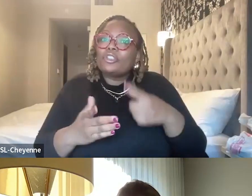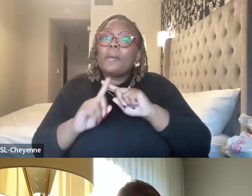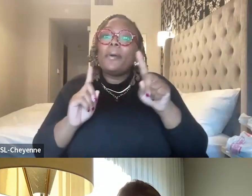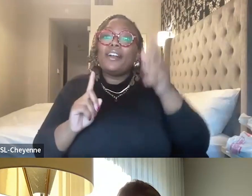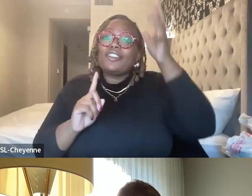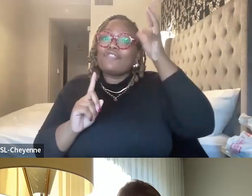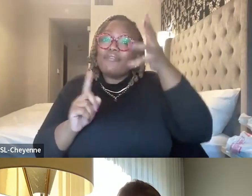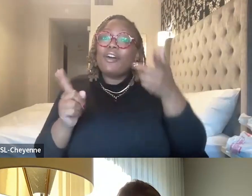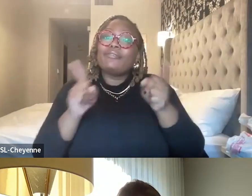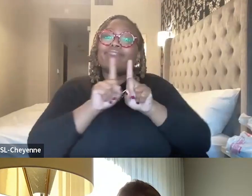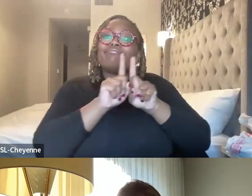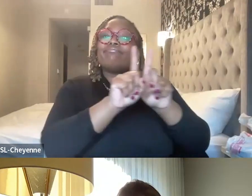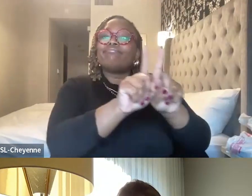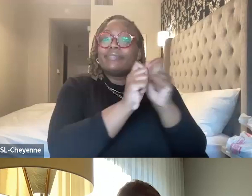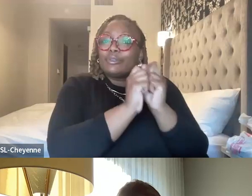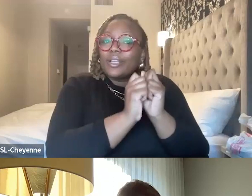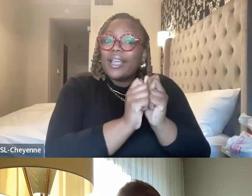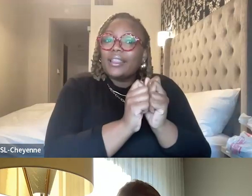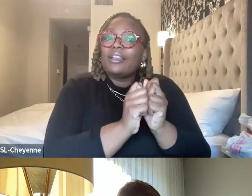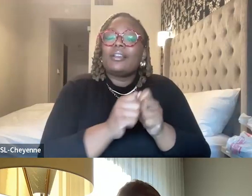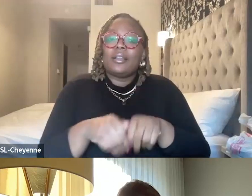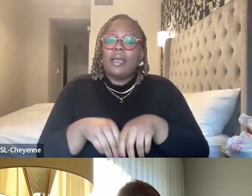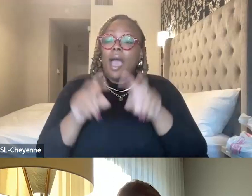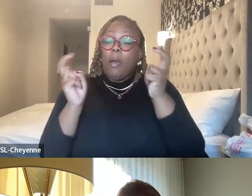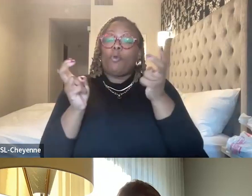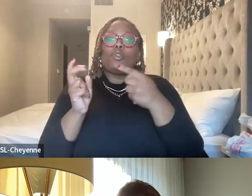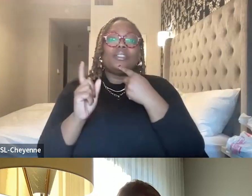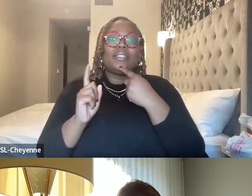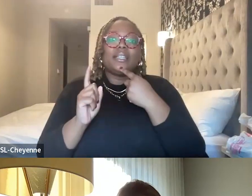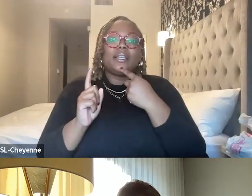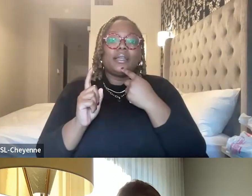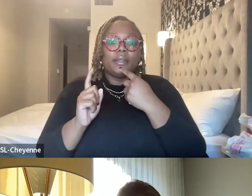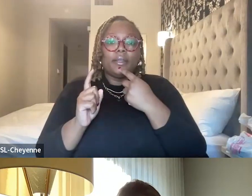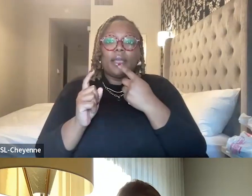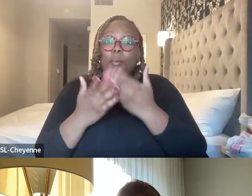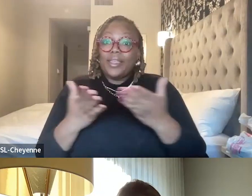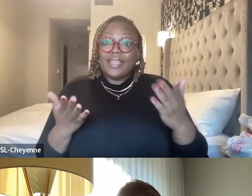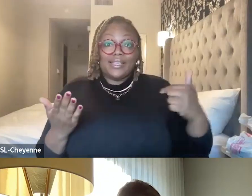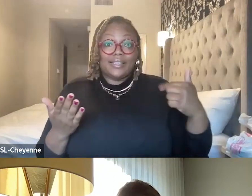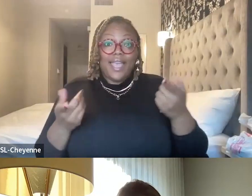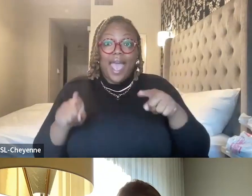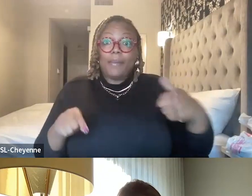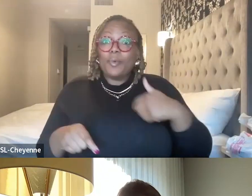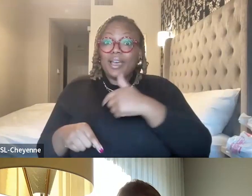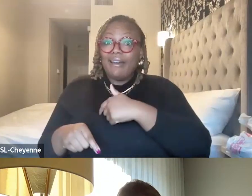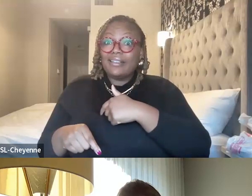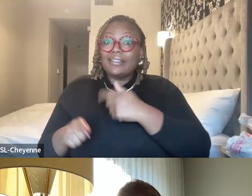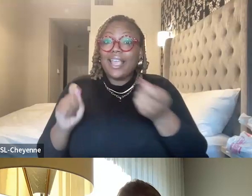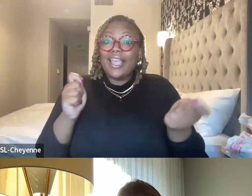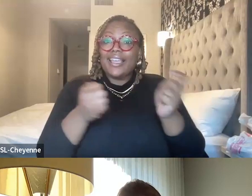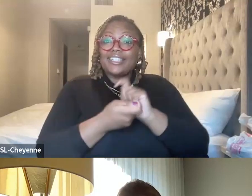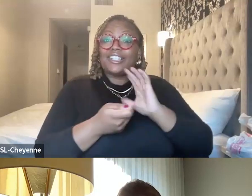because when the situation, and she says, like, I'm quoting her, when the story happened with us, it changed our perception about